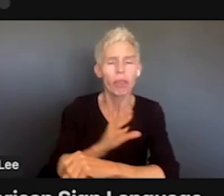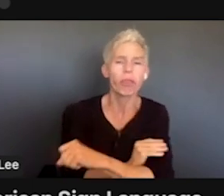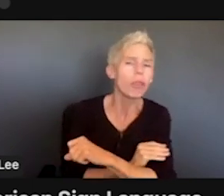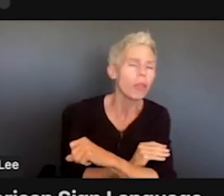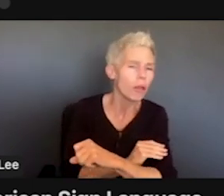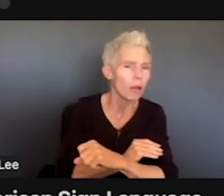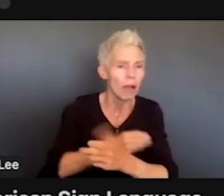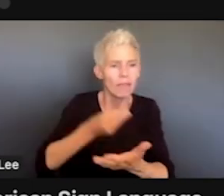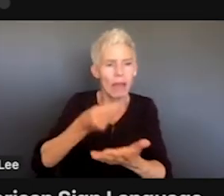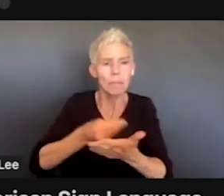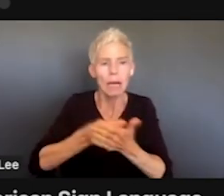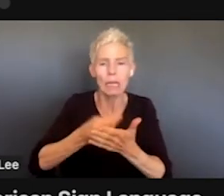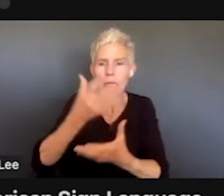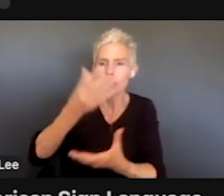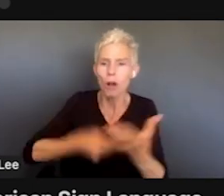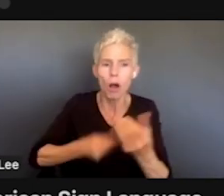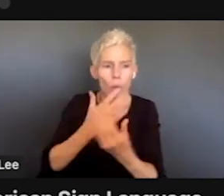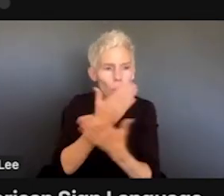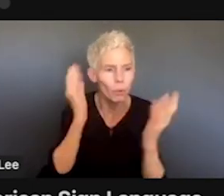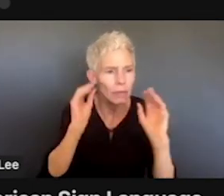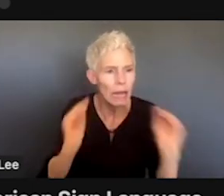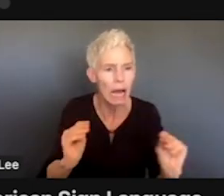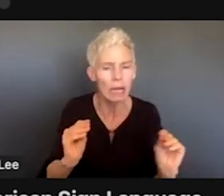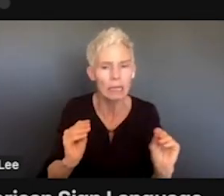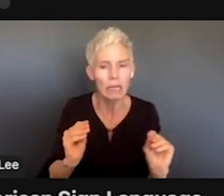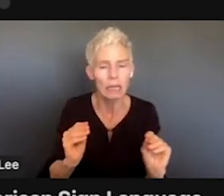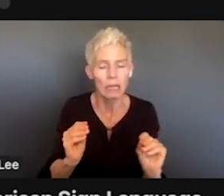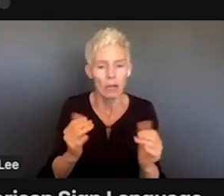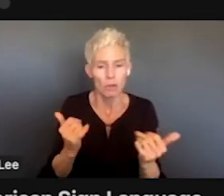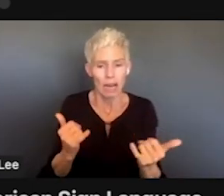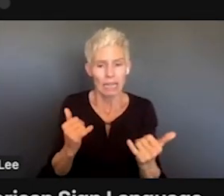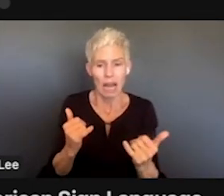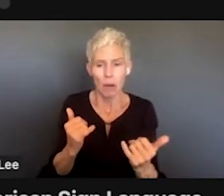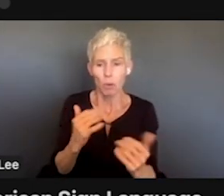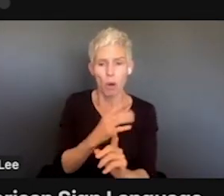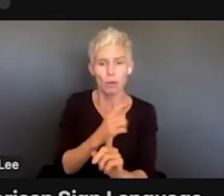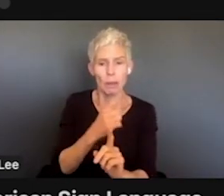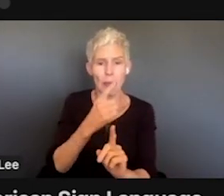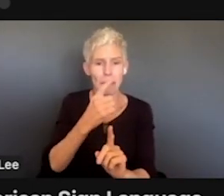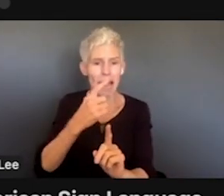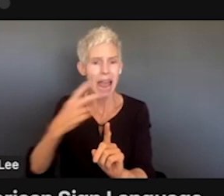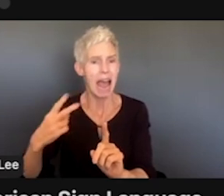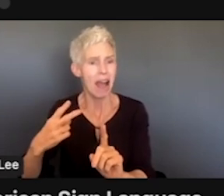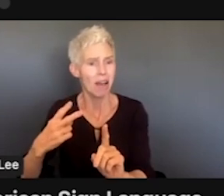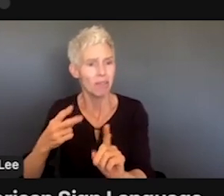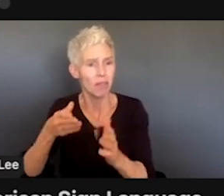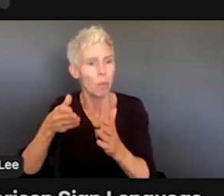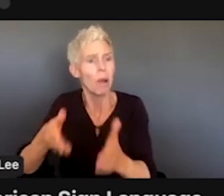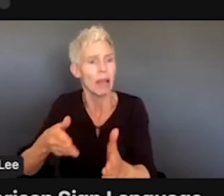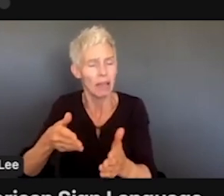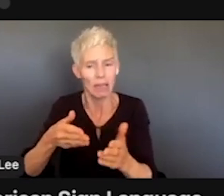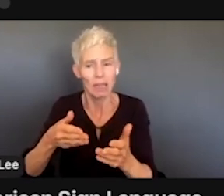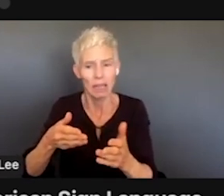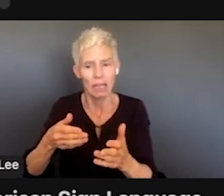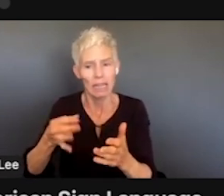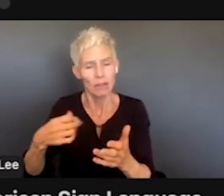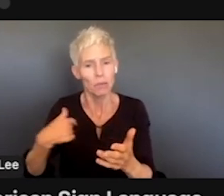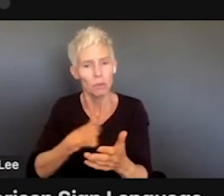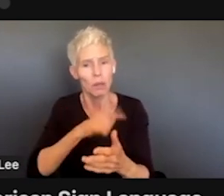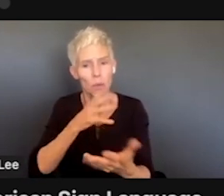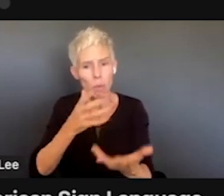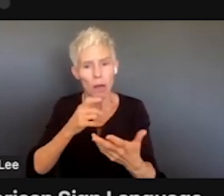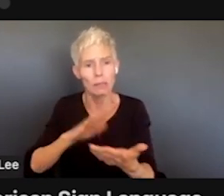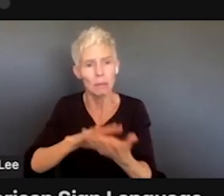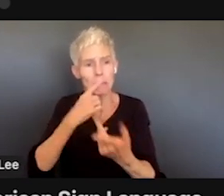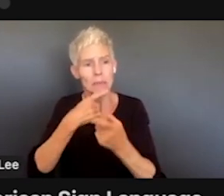at this point, we are only a fraction of the way that we need to be in order to be successful. And I look at this